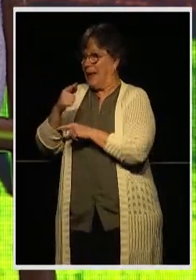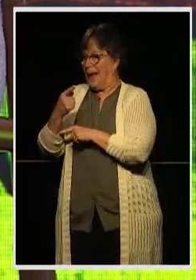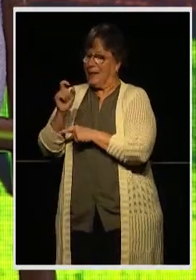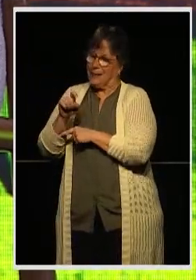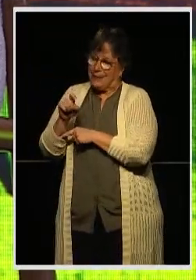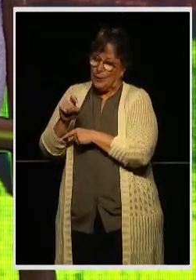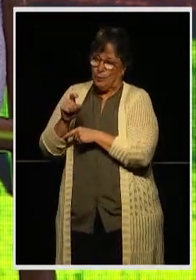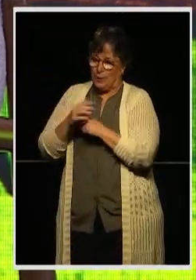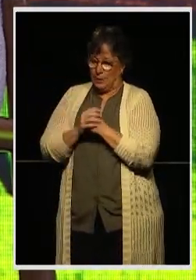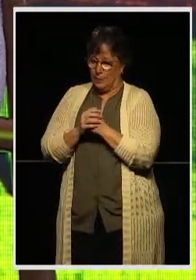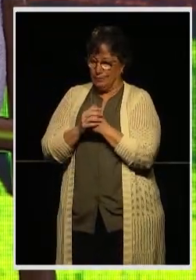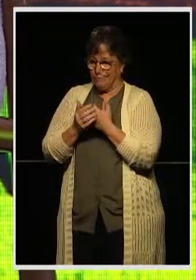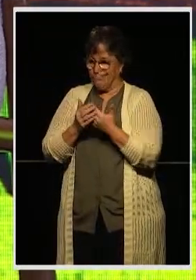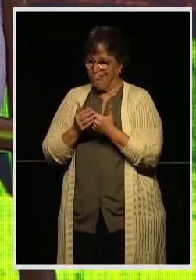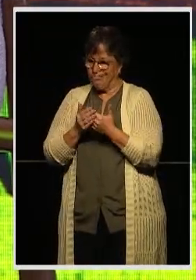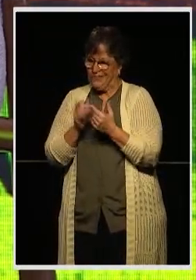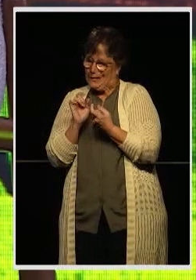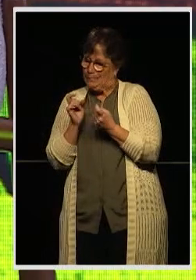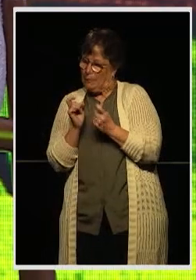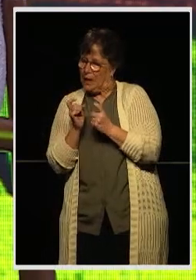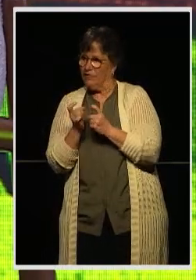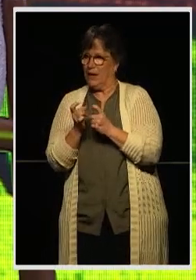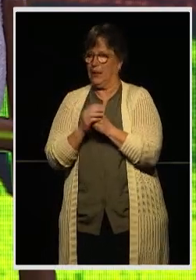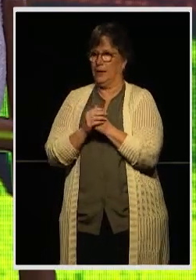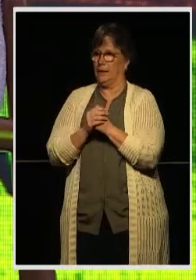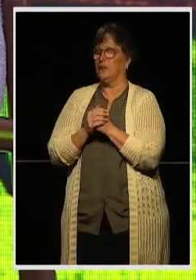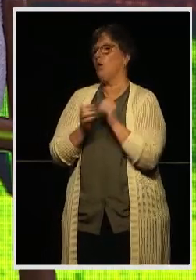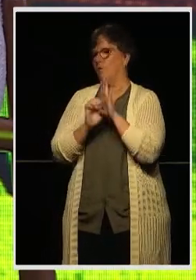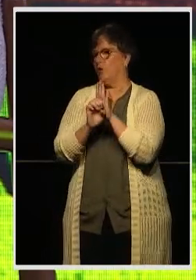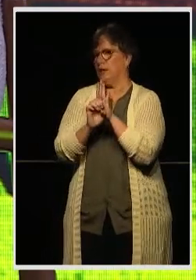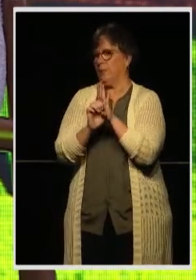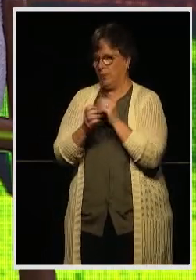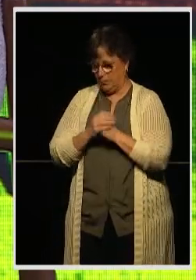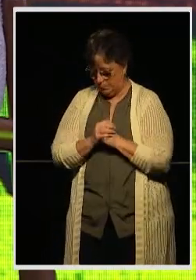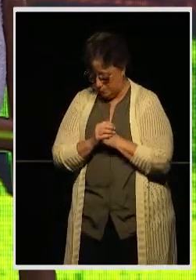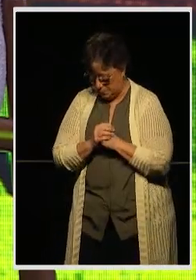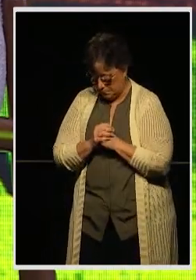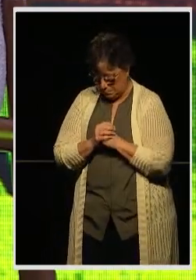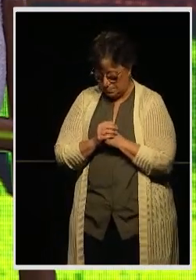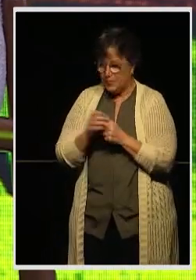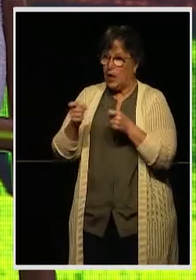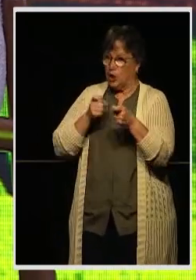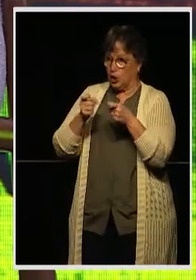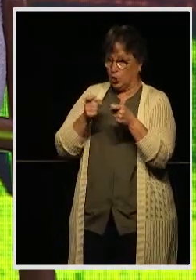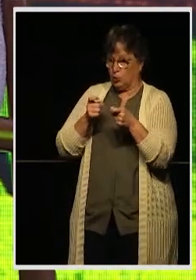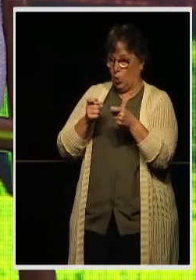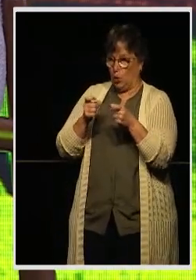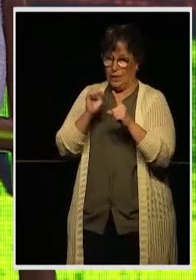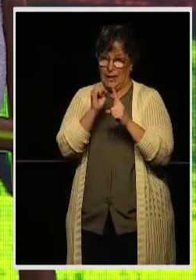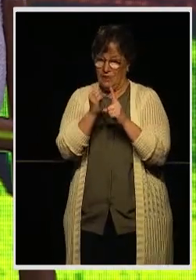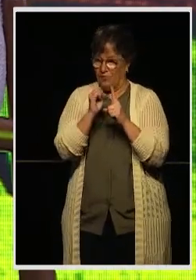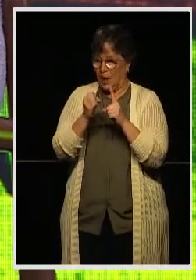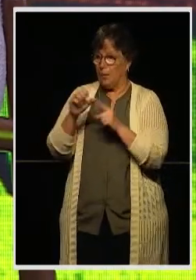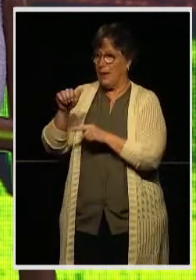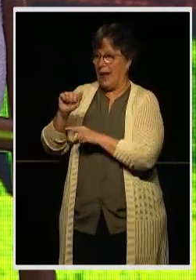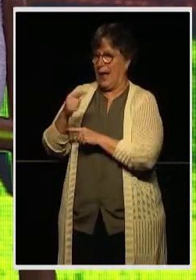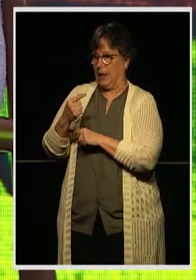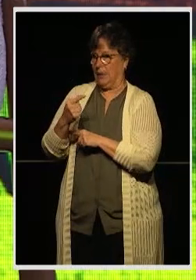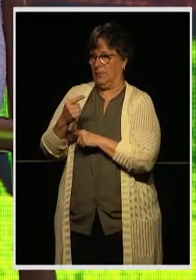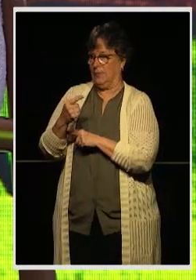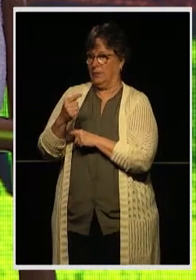need to be modified somewhat. So I'll give an example. controlled environment agriculture. And that's